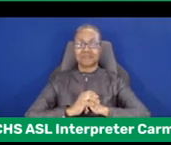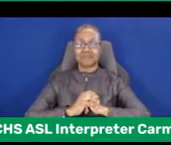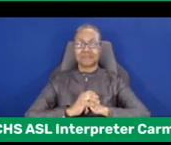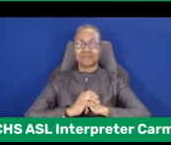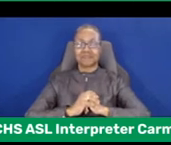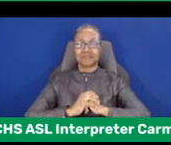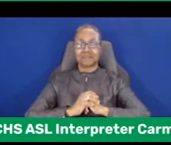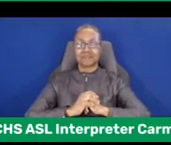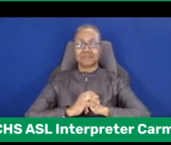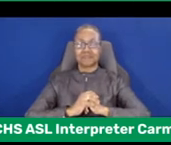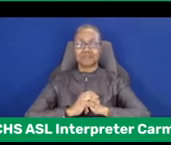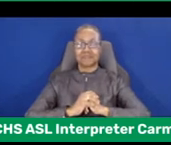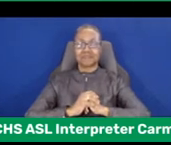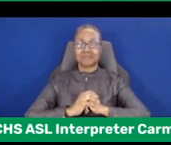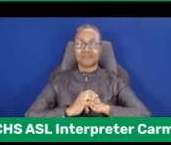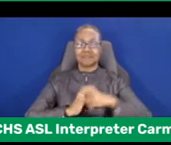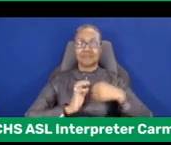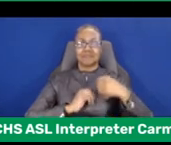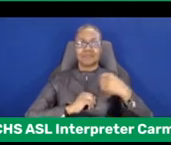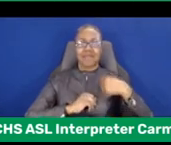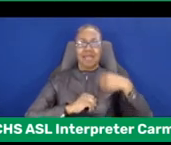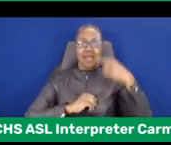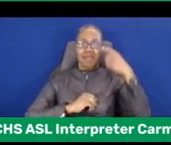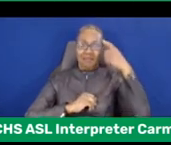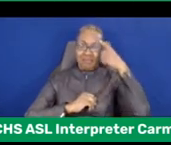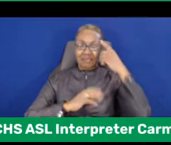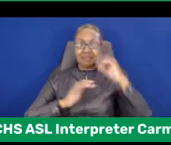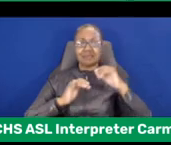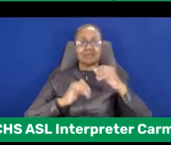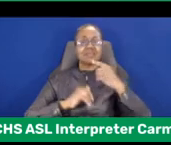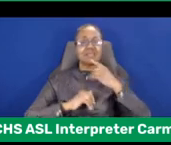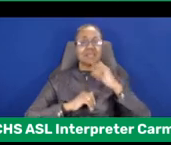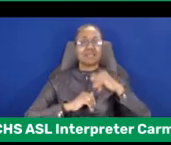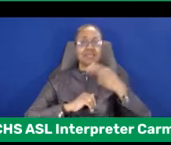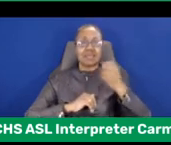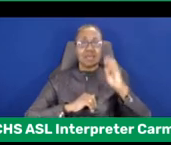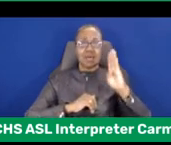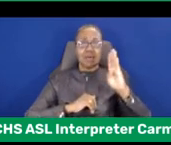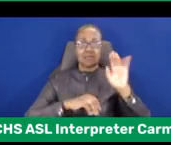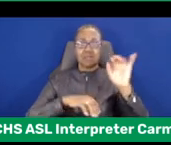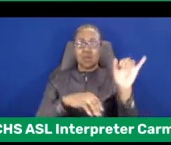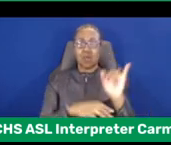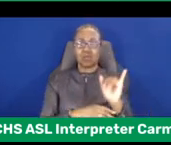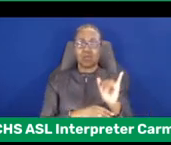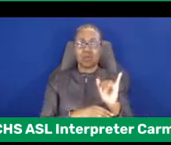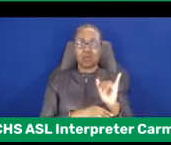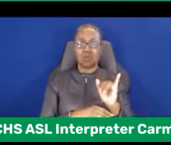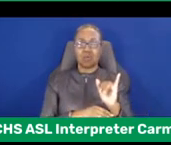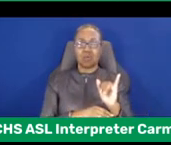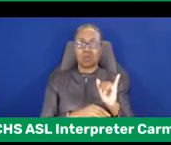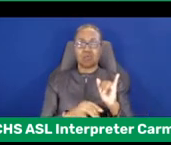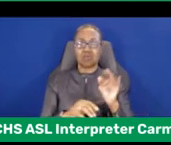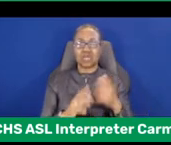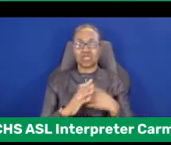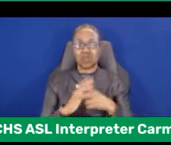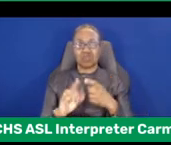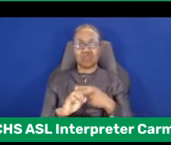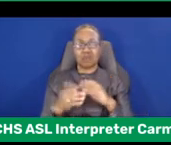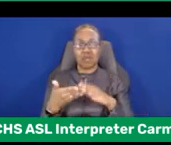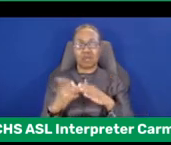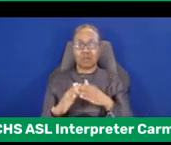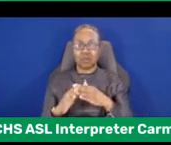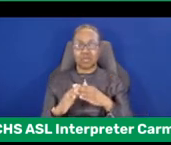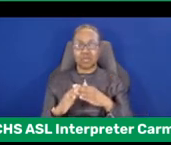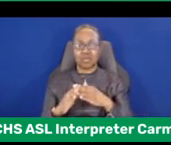I think maybe just to say, you know, that the hubs also really came from a community